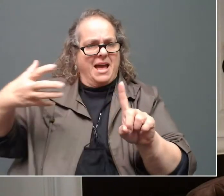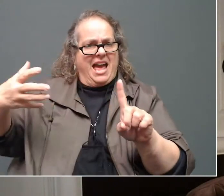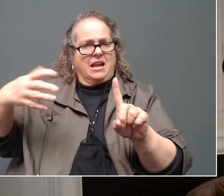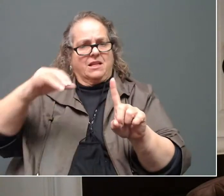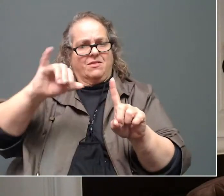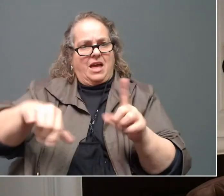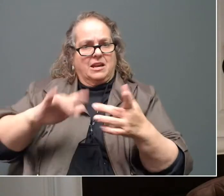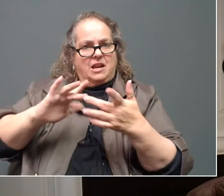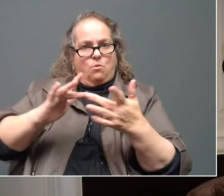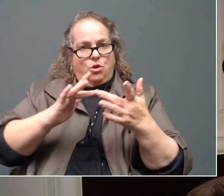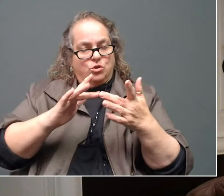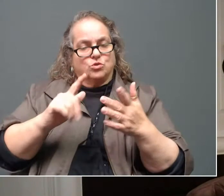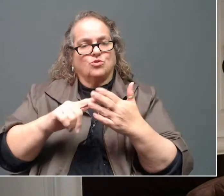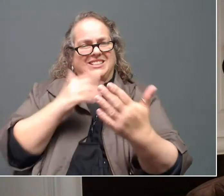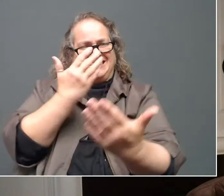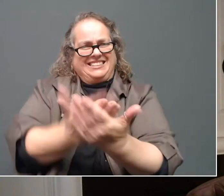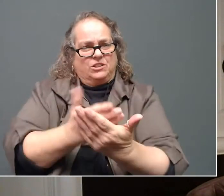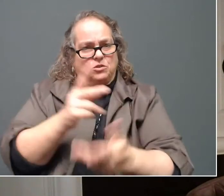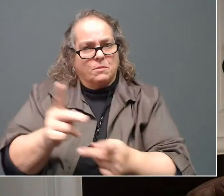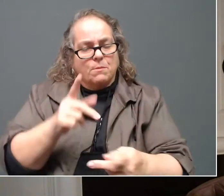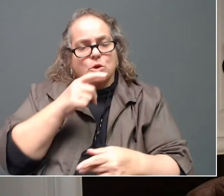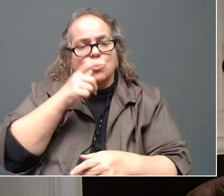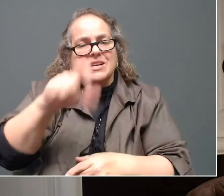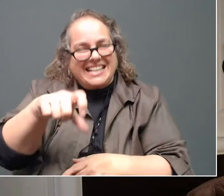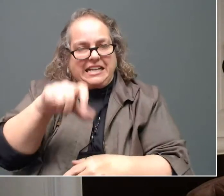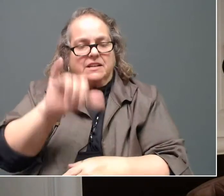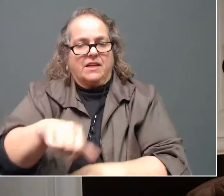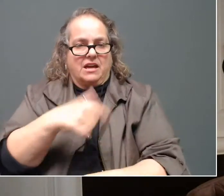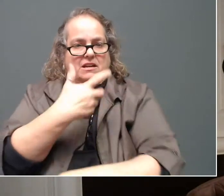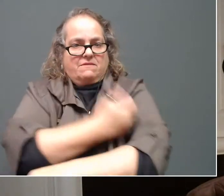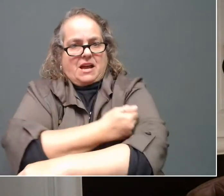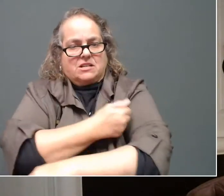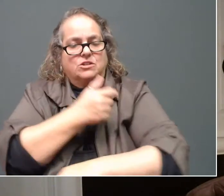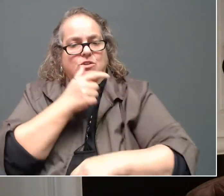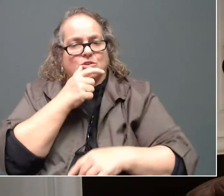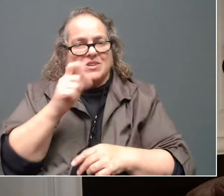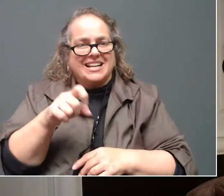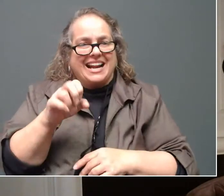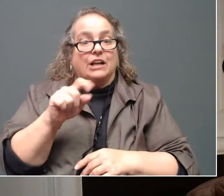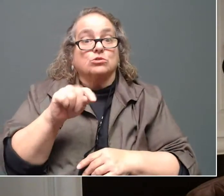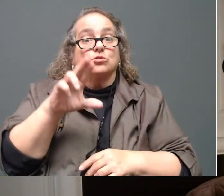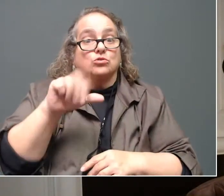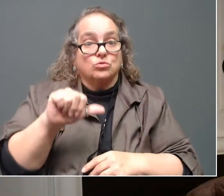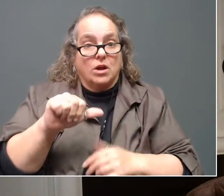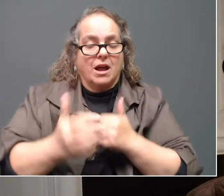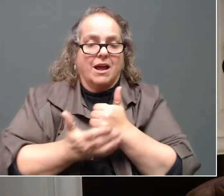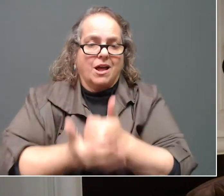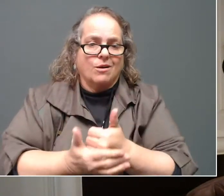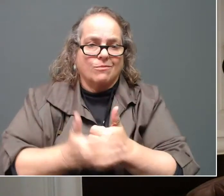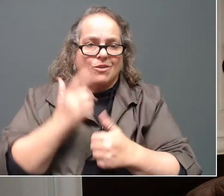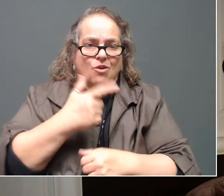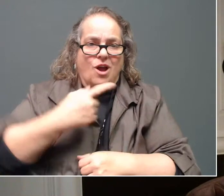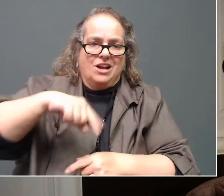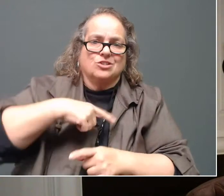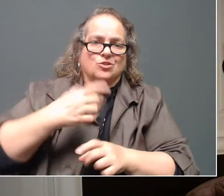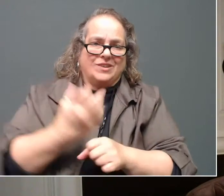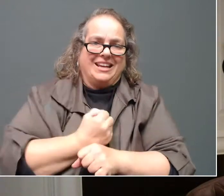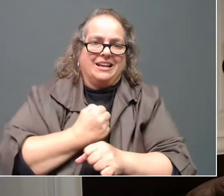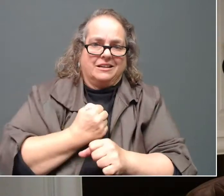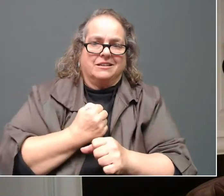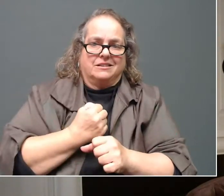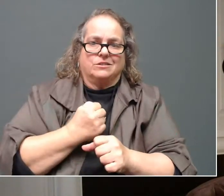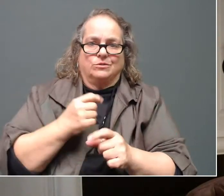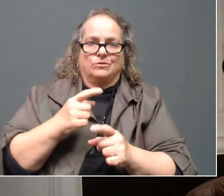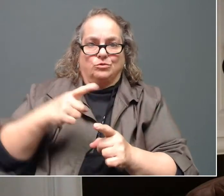need access to this vaccine and require a little extra assistance for us to get it to them so they can have the same benefit as everyone